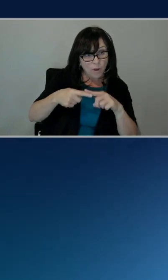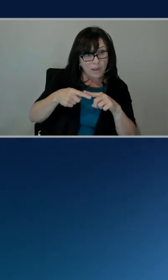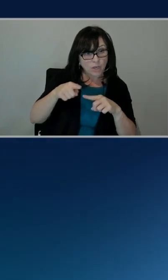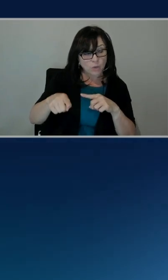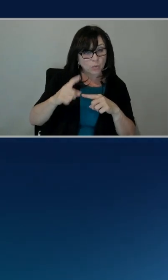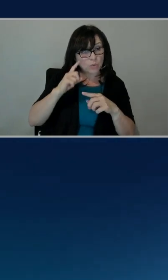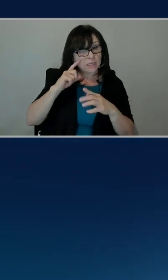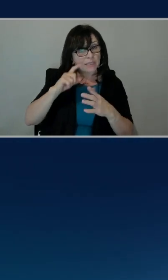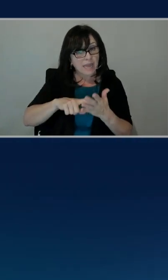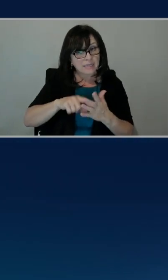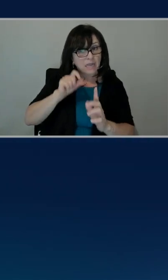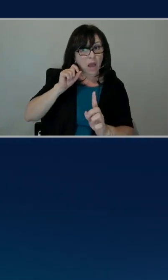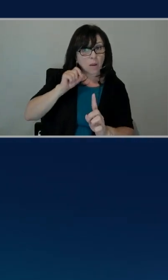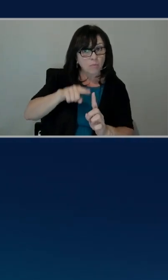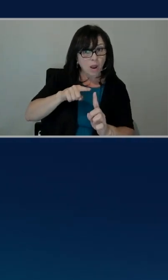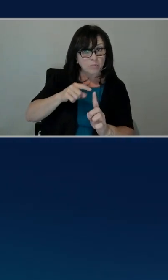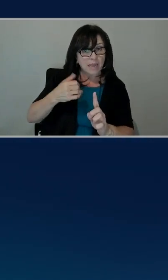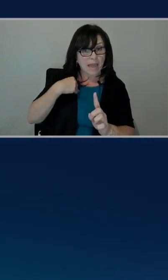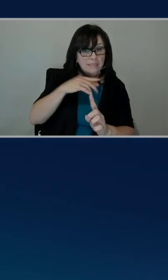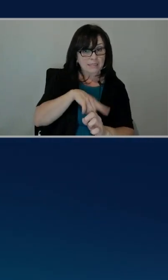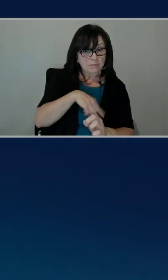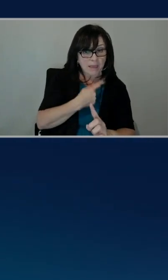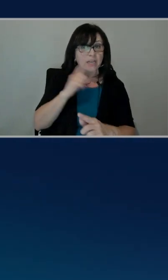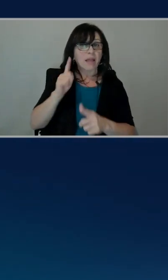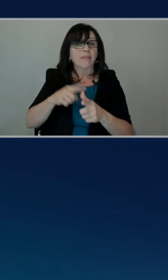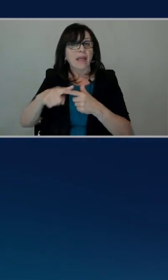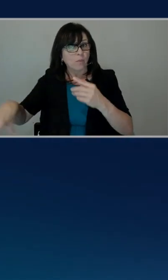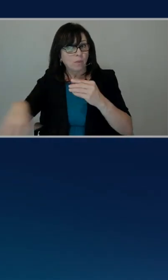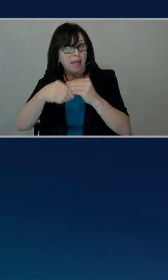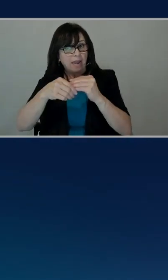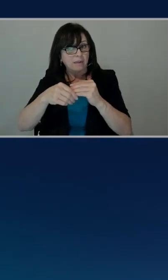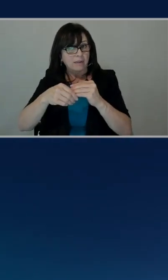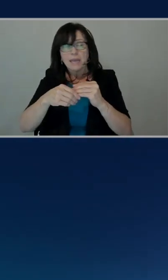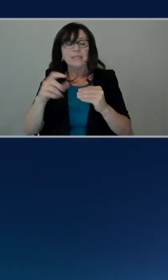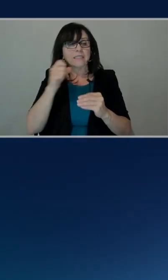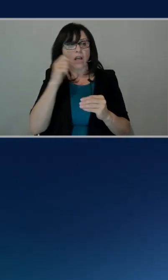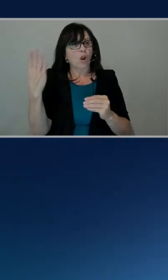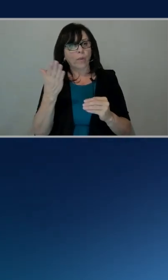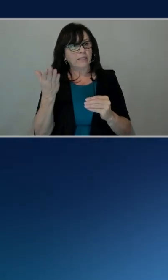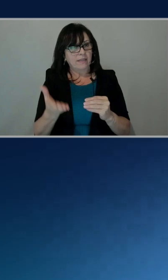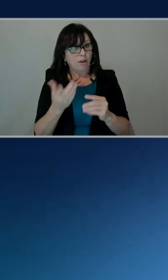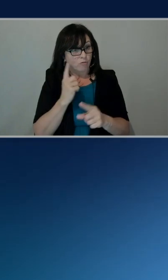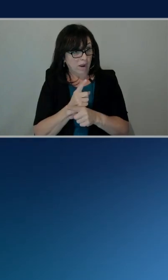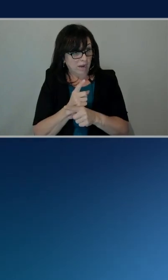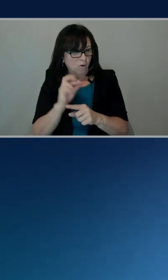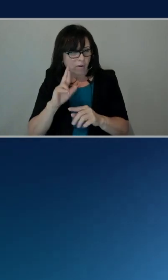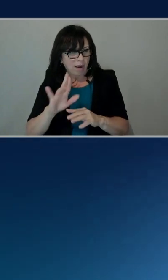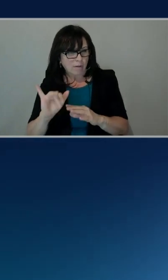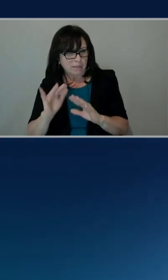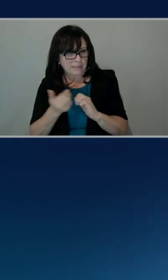contains Spanish, it then loads the Spanish. The Spanish adapter isn't always loaded, or how does this work?